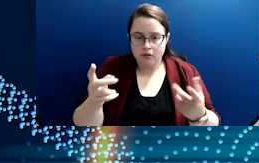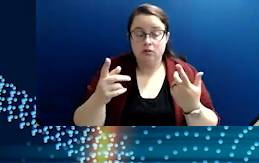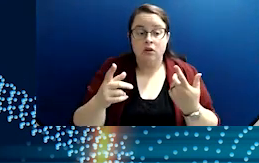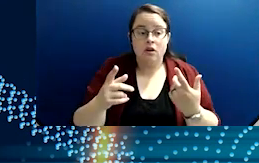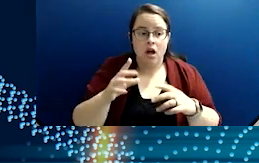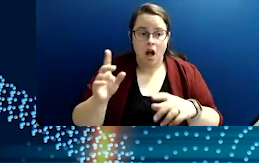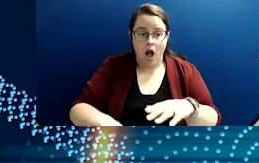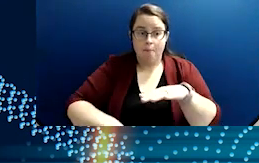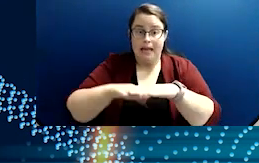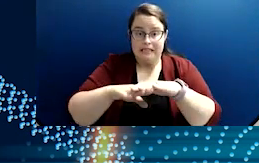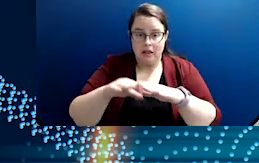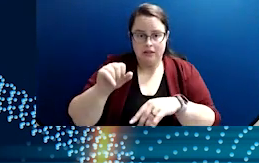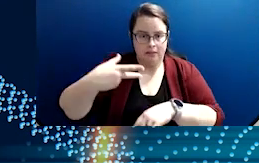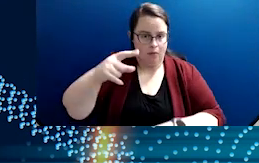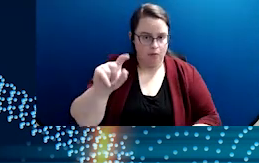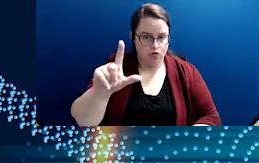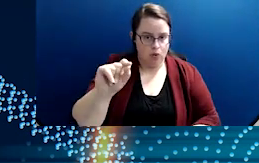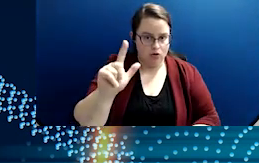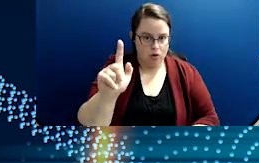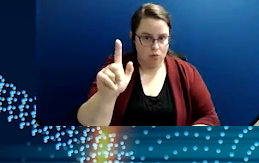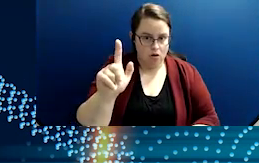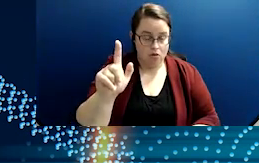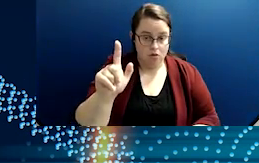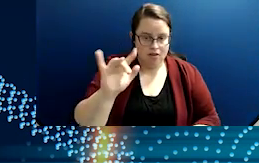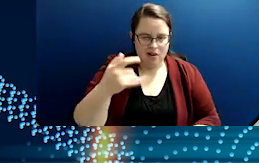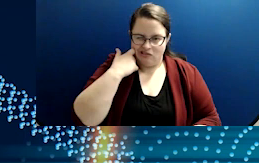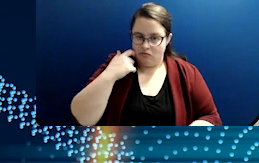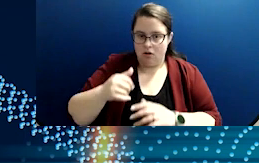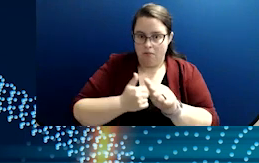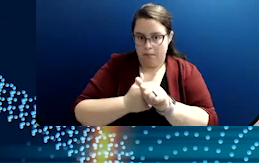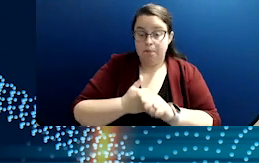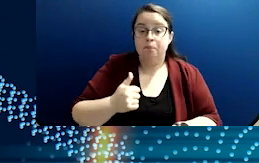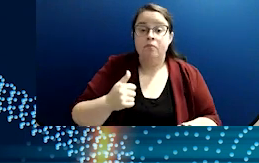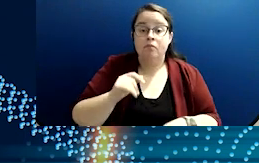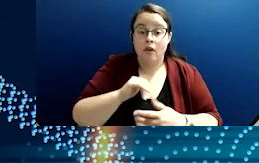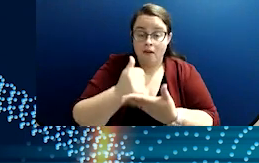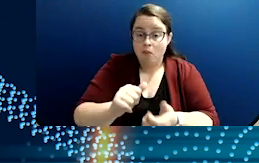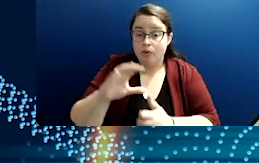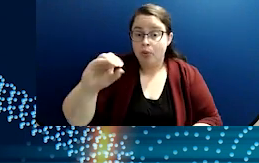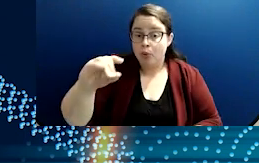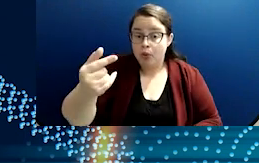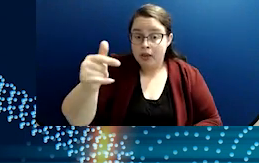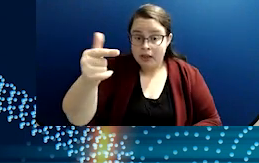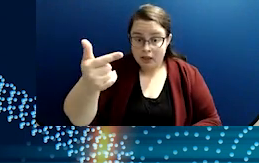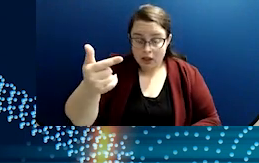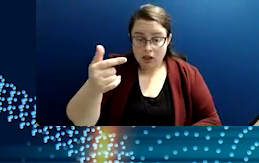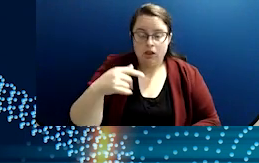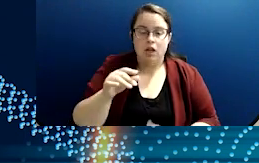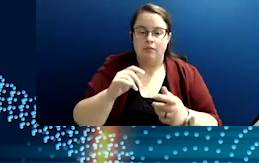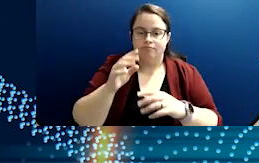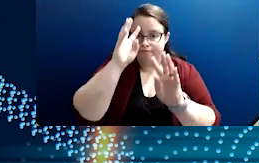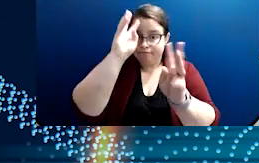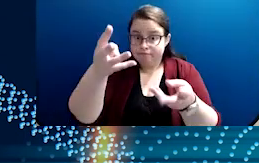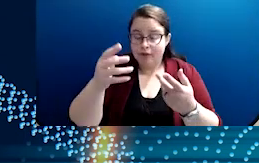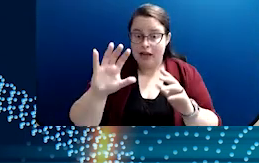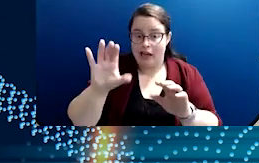2021. That's the last update. It can assist with coding-related tasks. It can simulate characters for role-playing